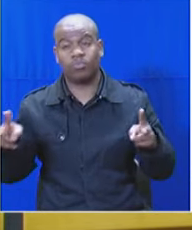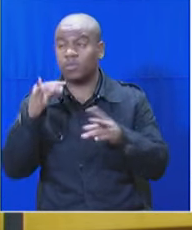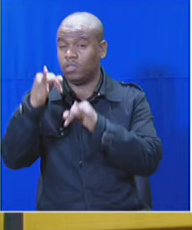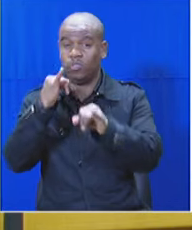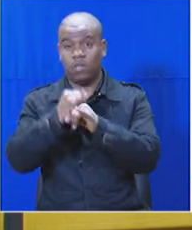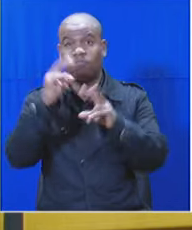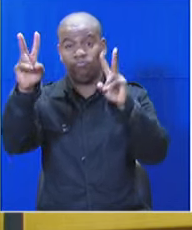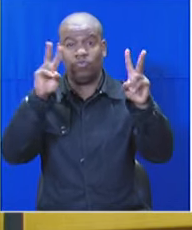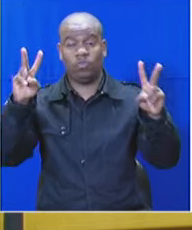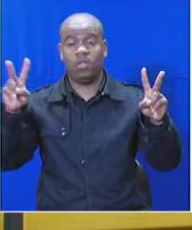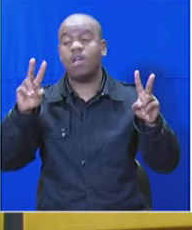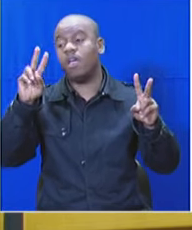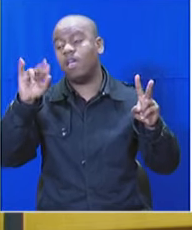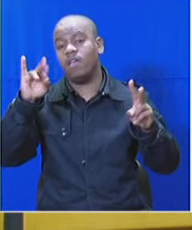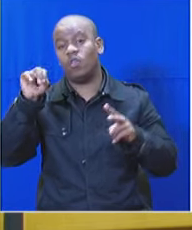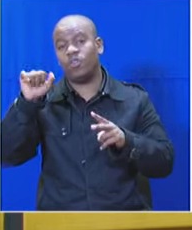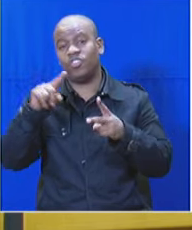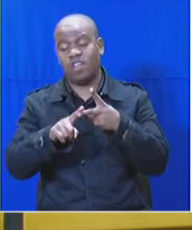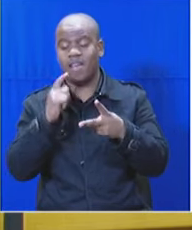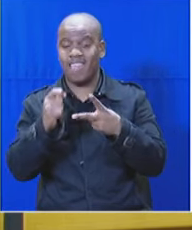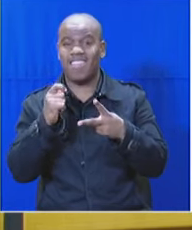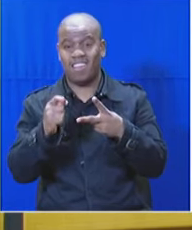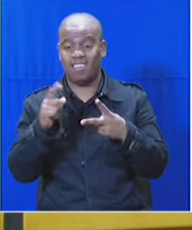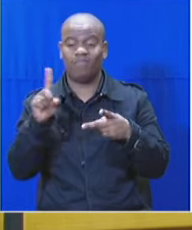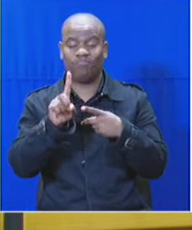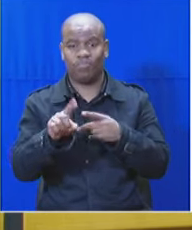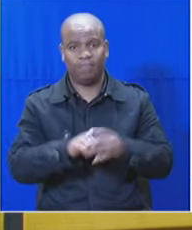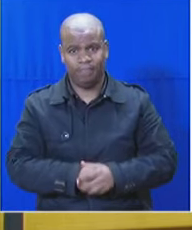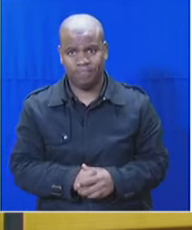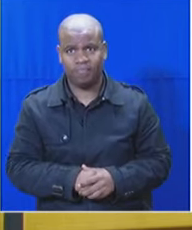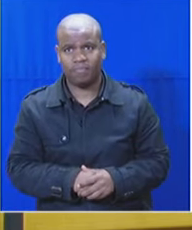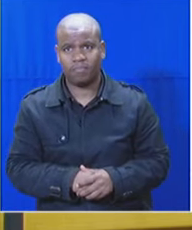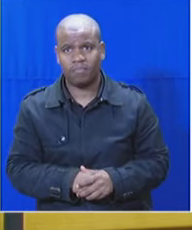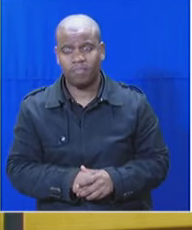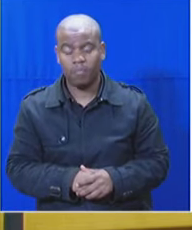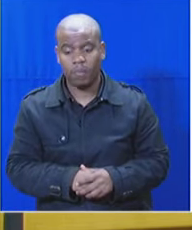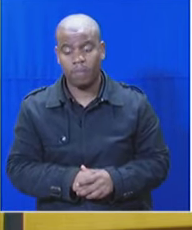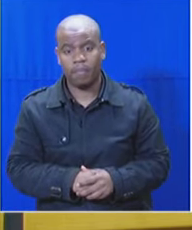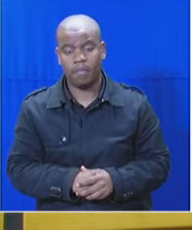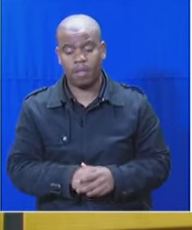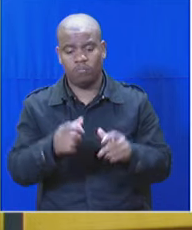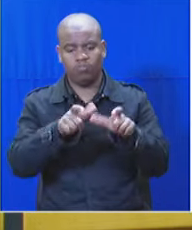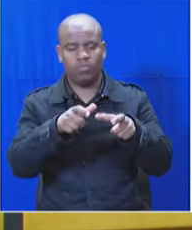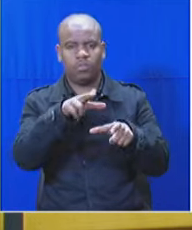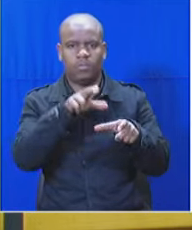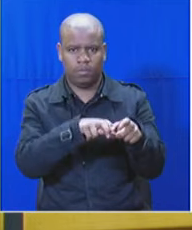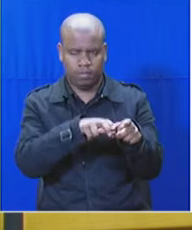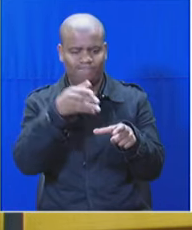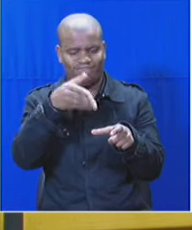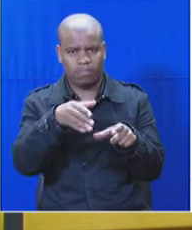guests from Indonesia and Kenya, the Portfolio Committee Chair and Honorable members of the Portfolio